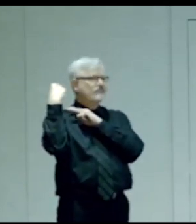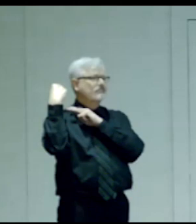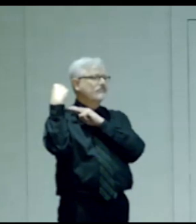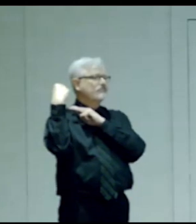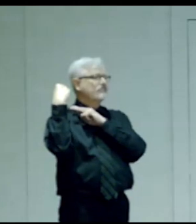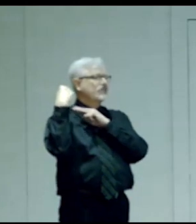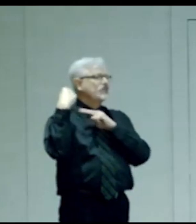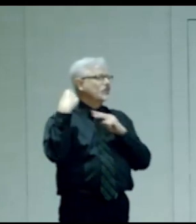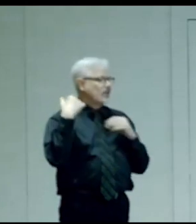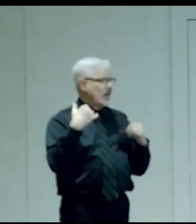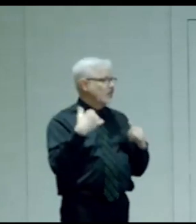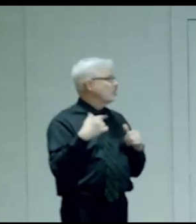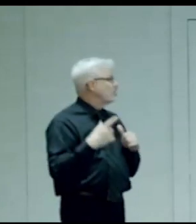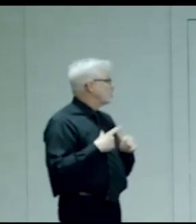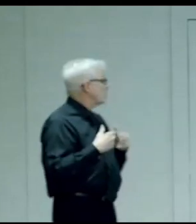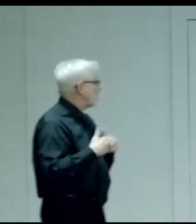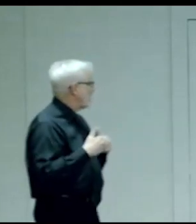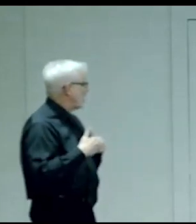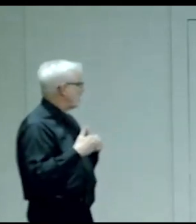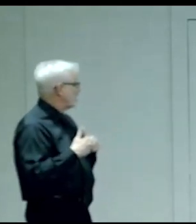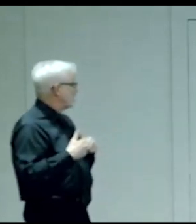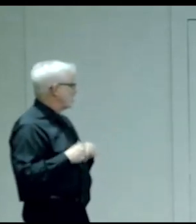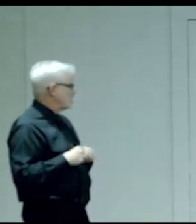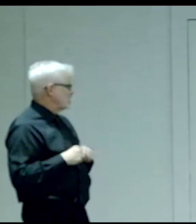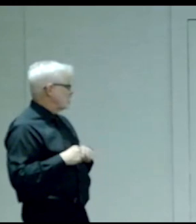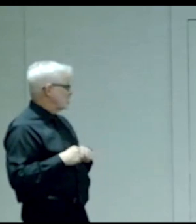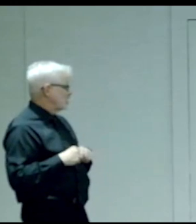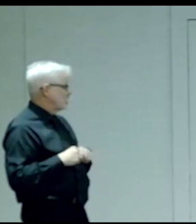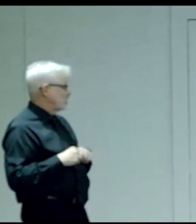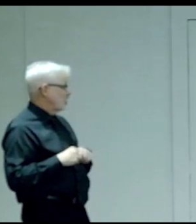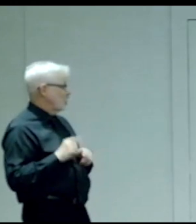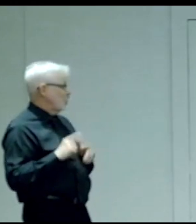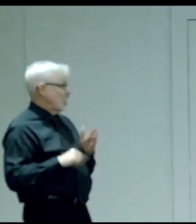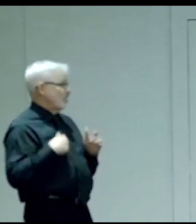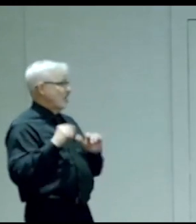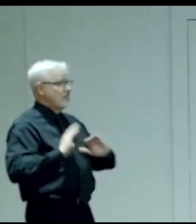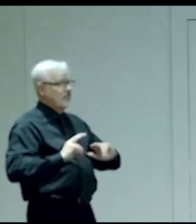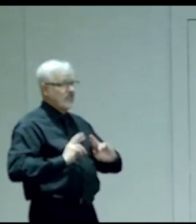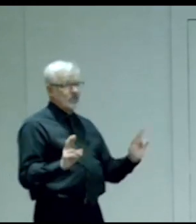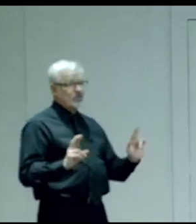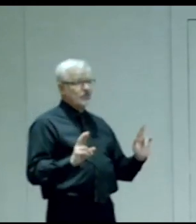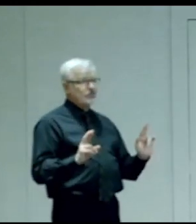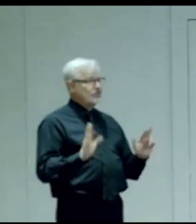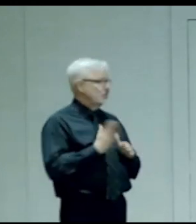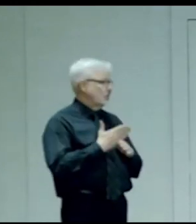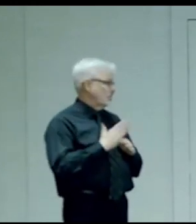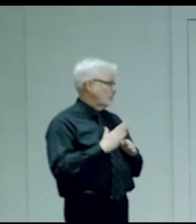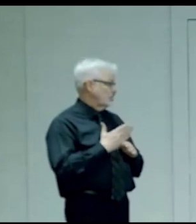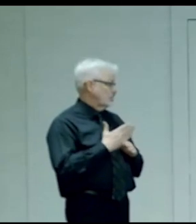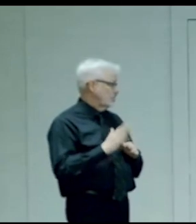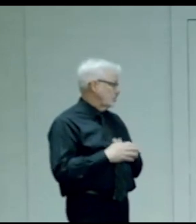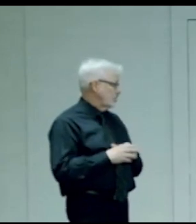first slide shows the what I'm about to say. which